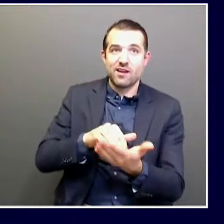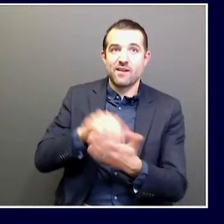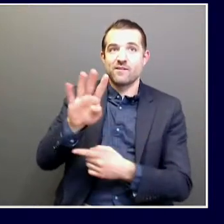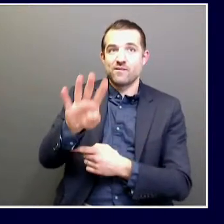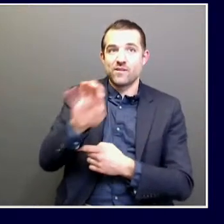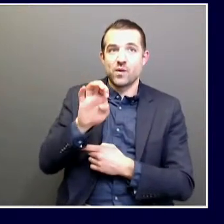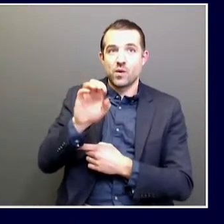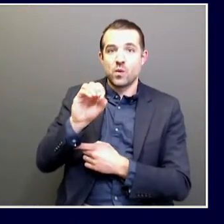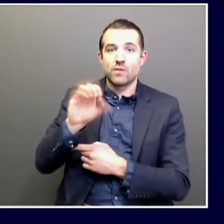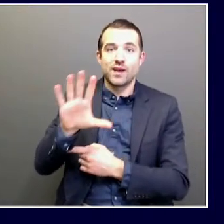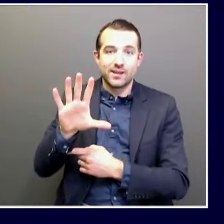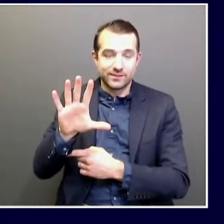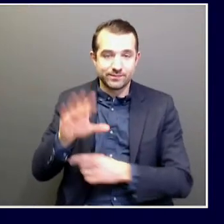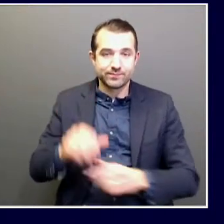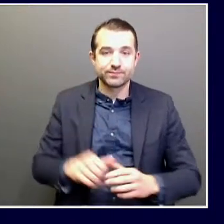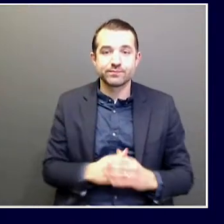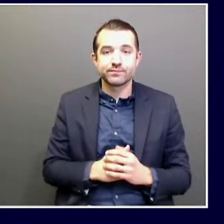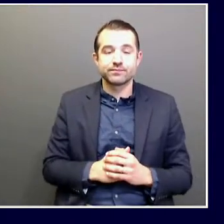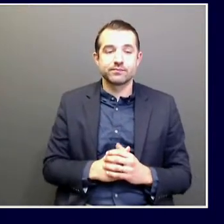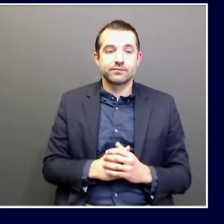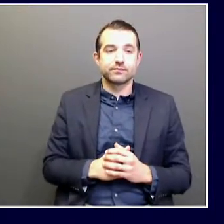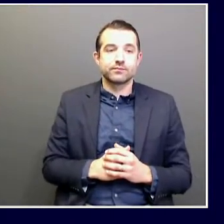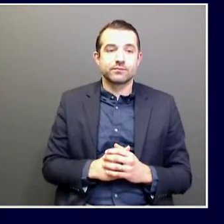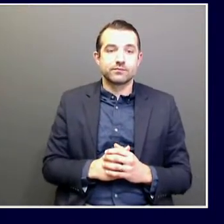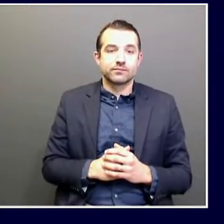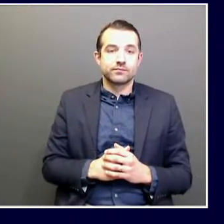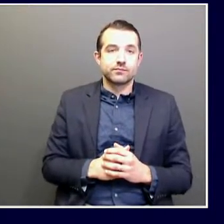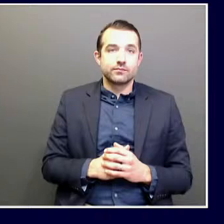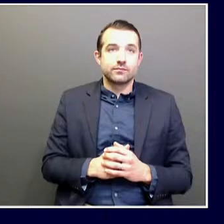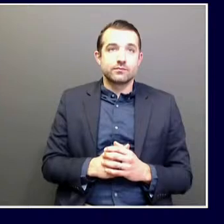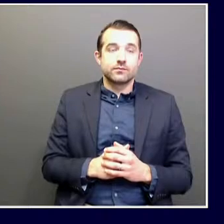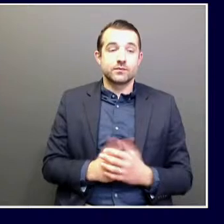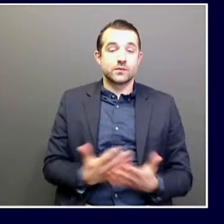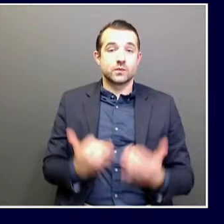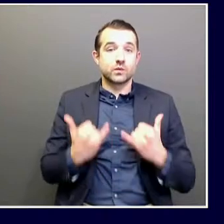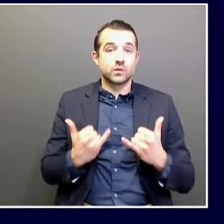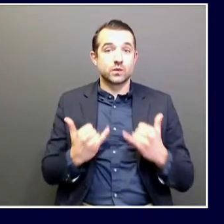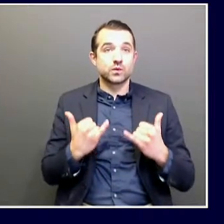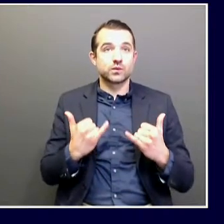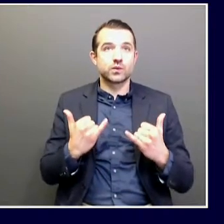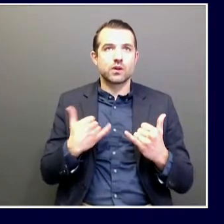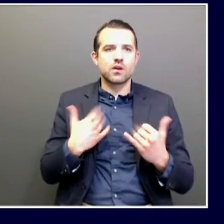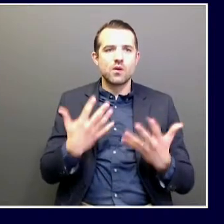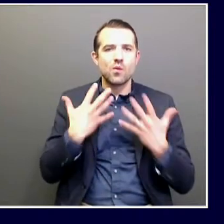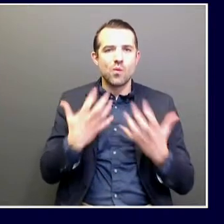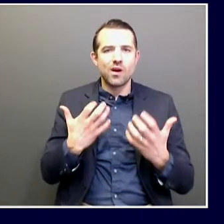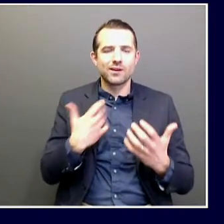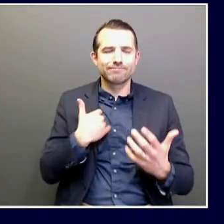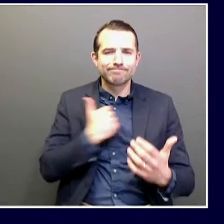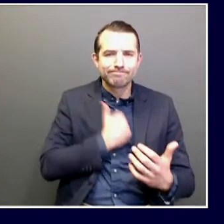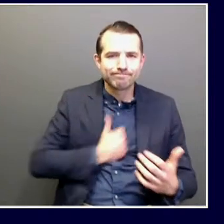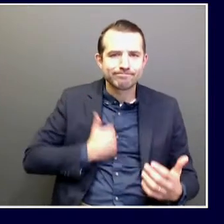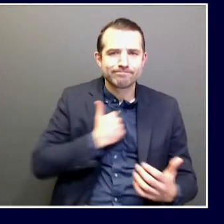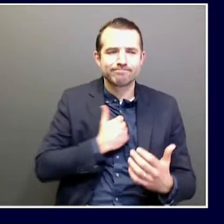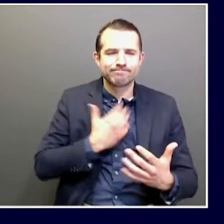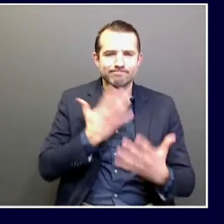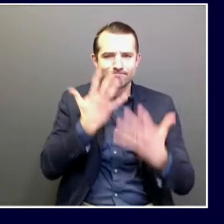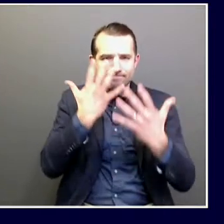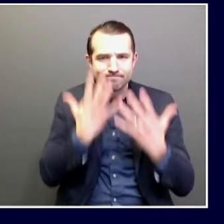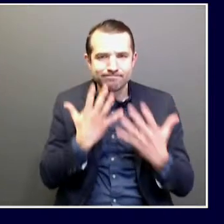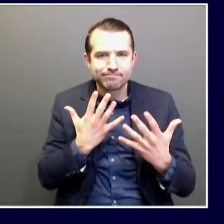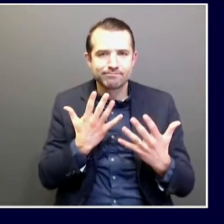1,405. We'd like to take a moment to offer our condolences to the friends, family members,